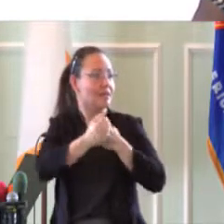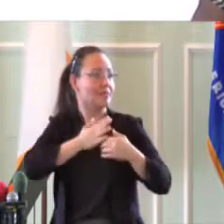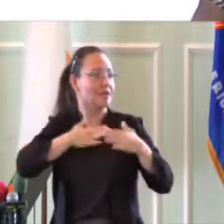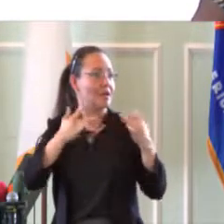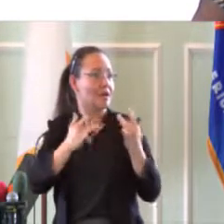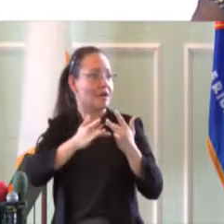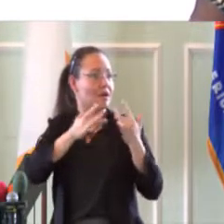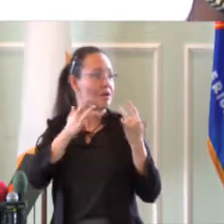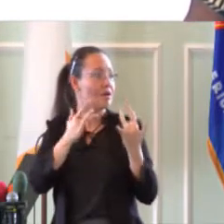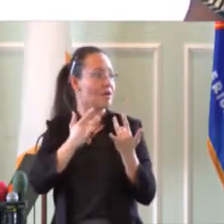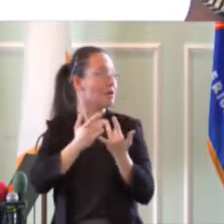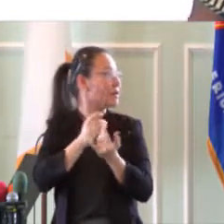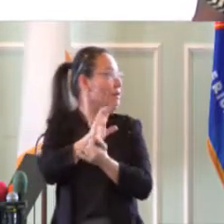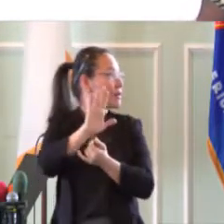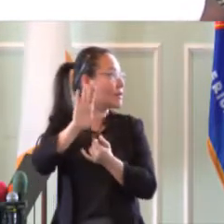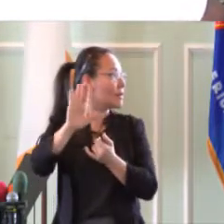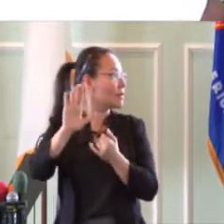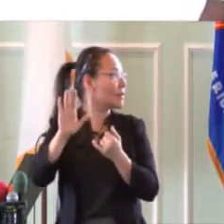heart,